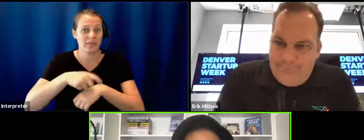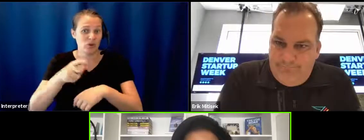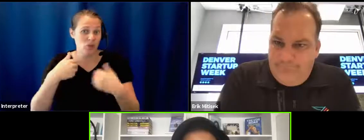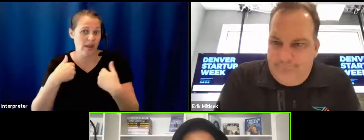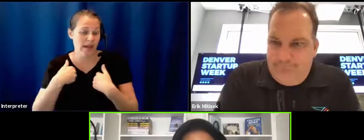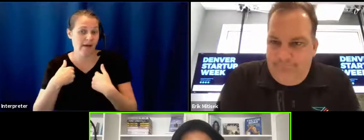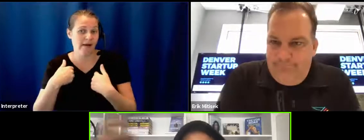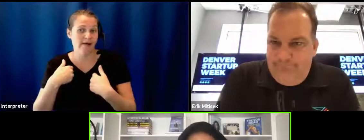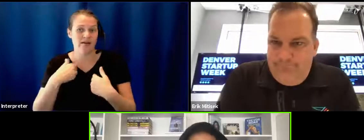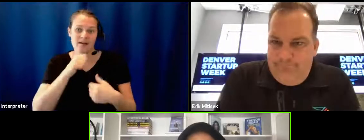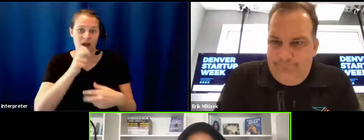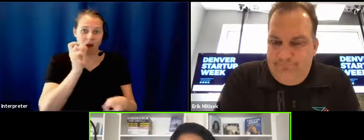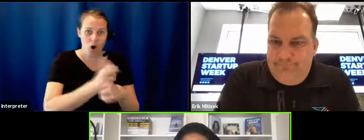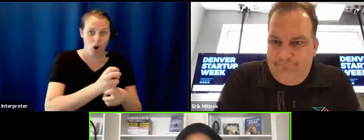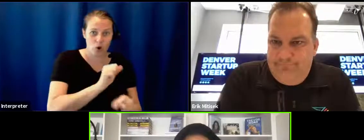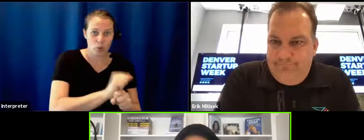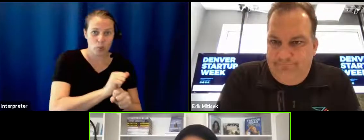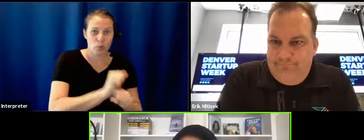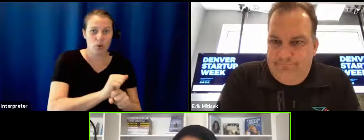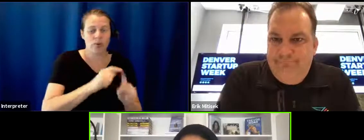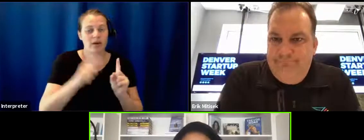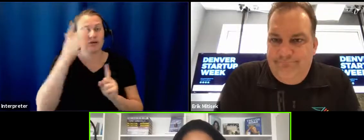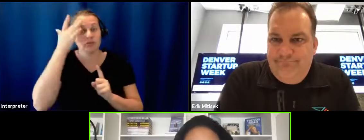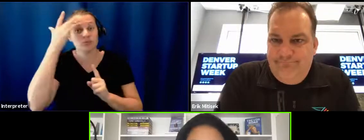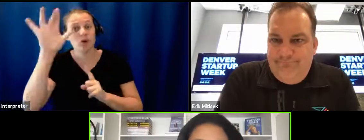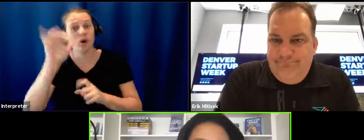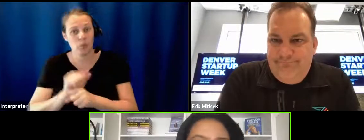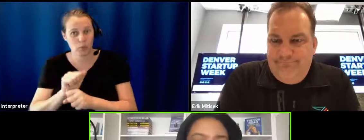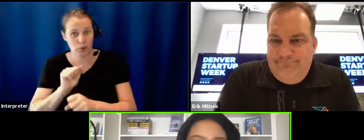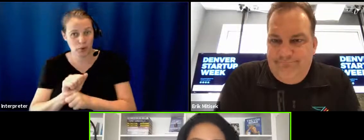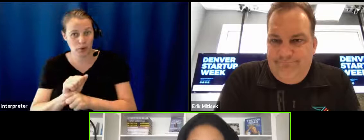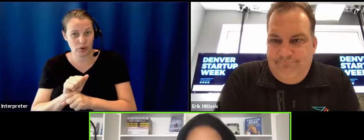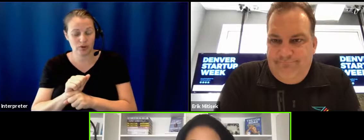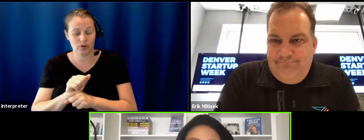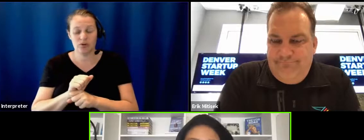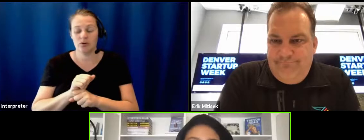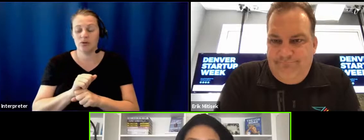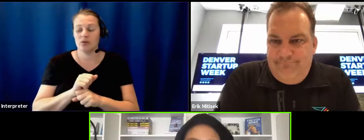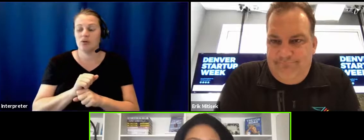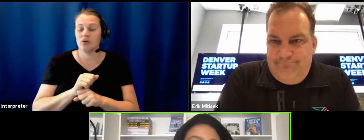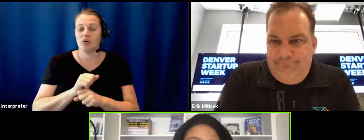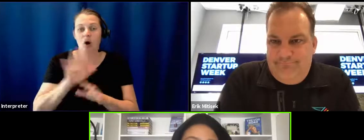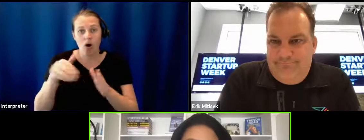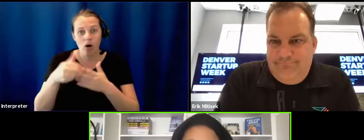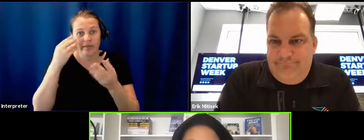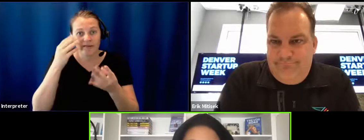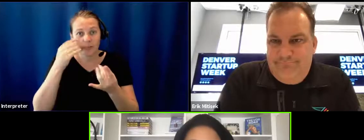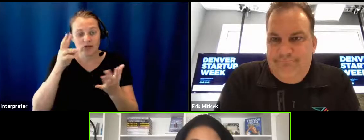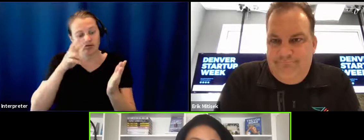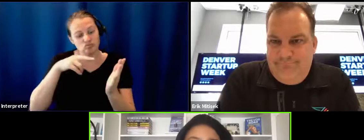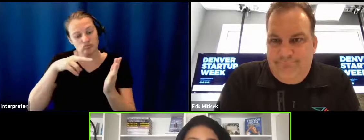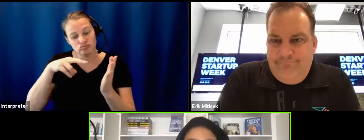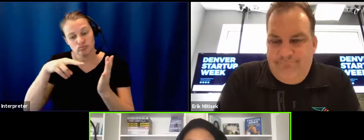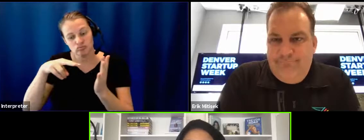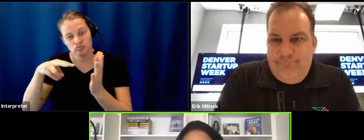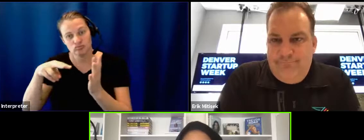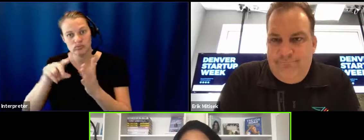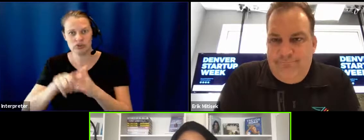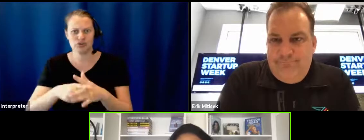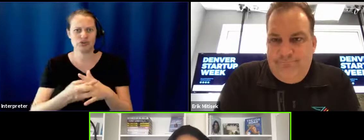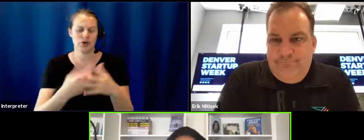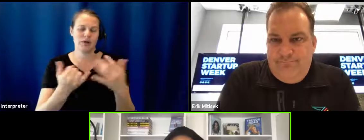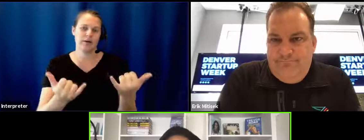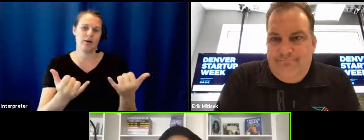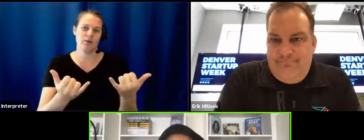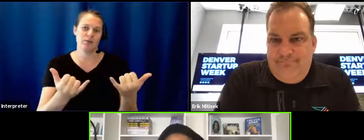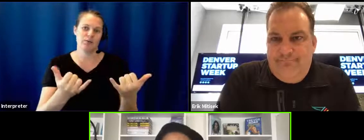smart, bringing in that information, then this is the day to start doing that. And so